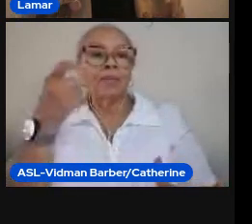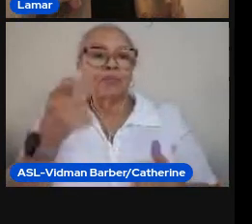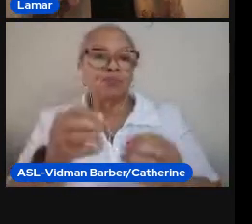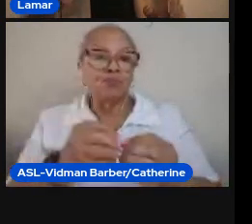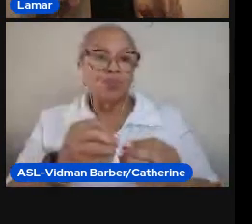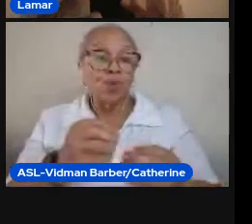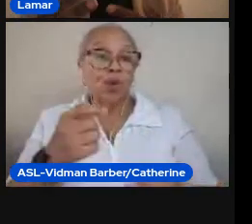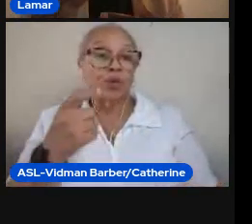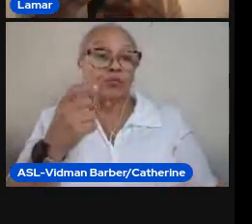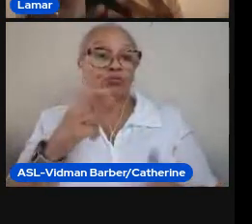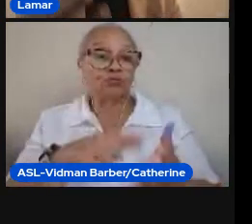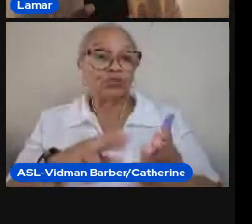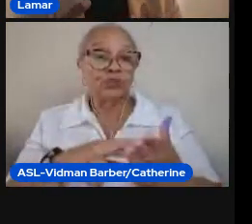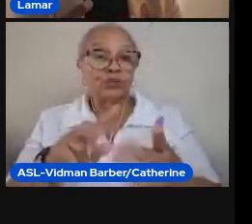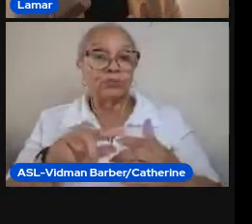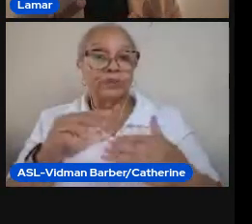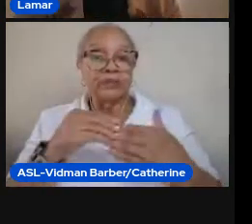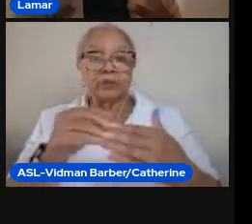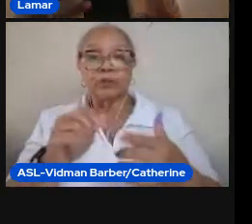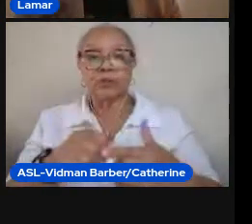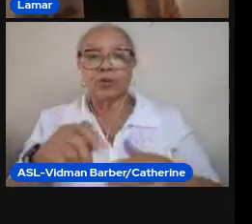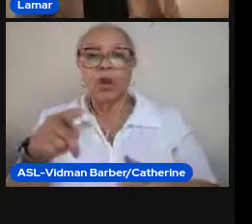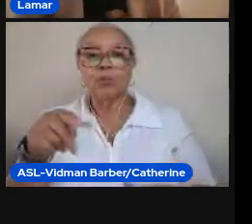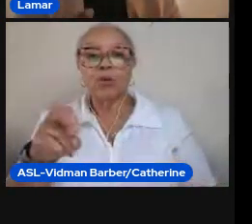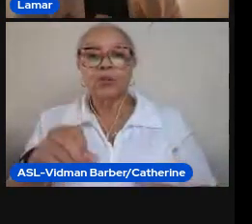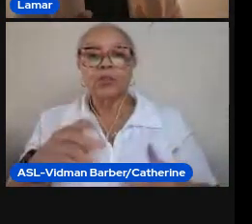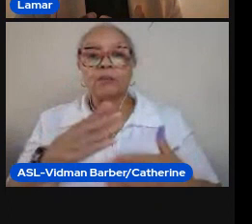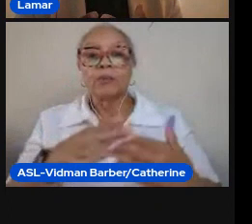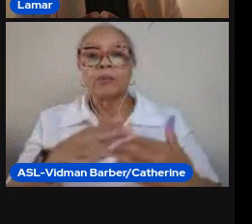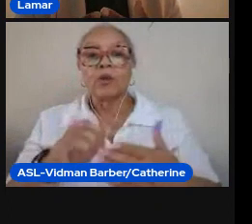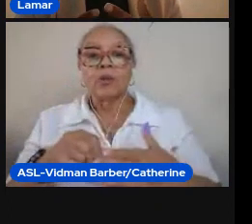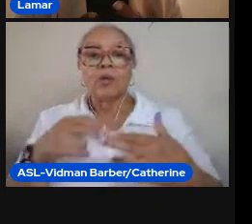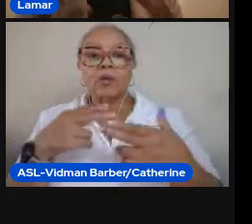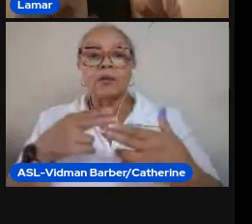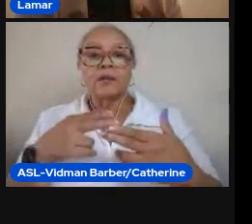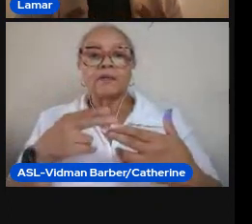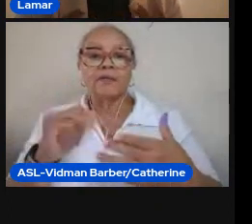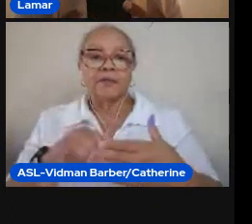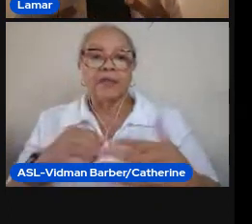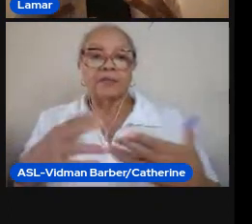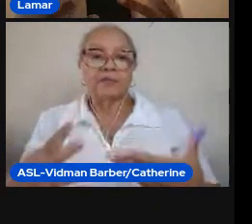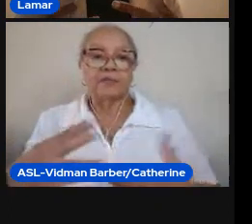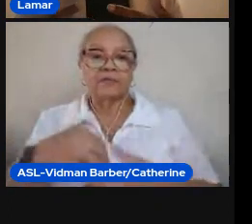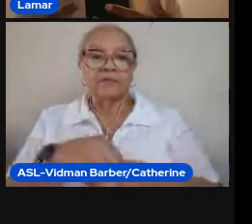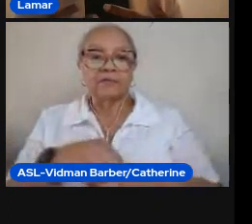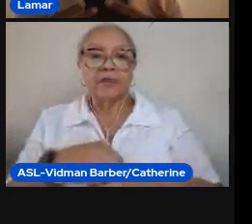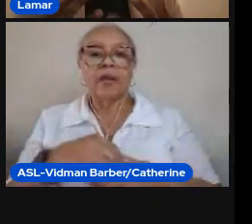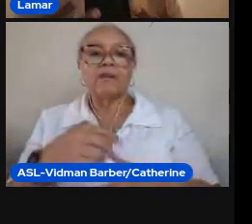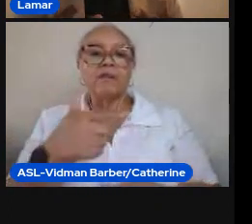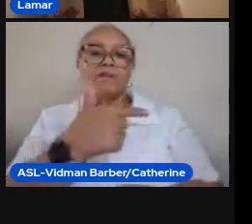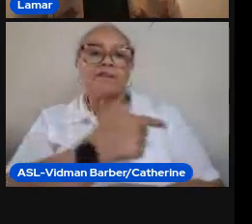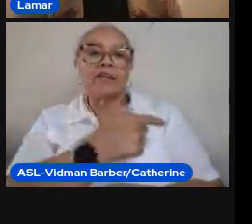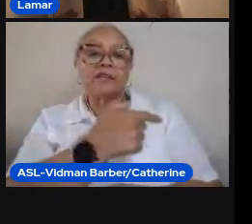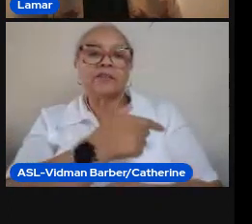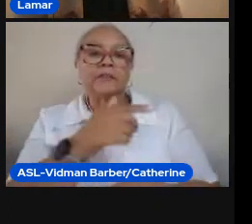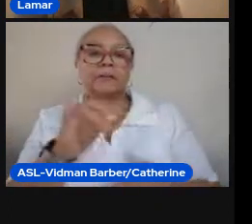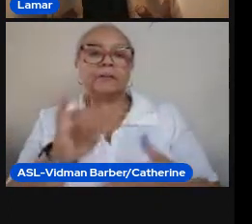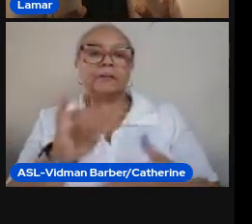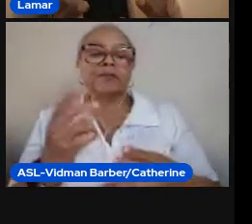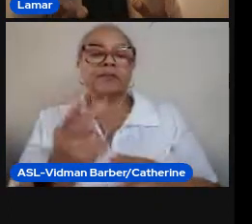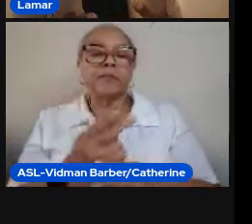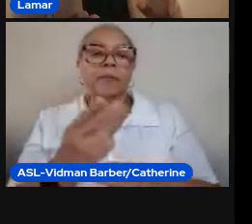geared towards a protein component or the protein conjugated vaccine, which they're using